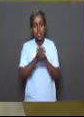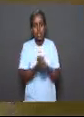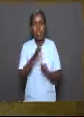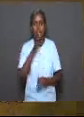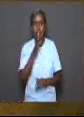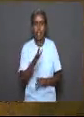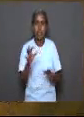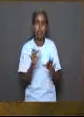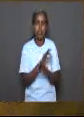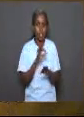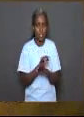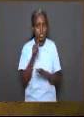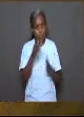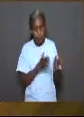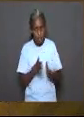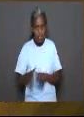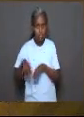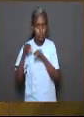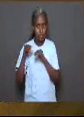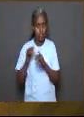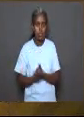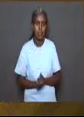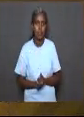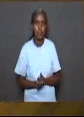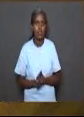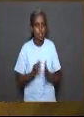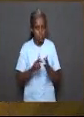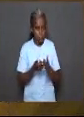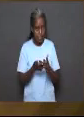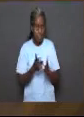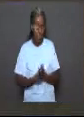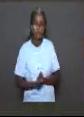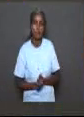function. Are you ready, students? Then let us begin.